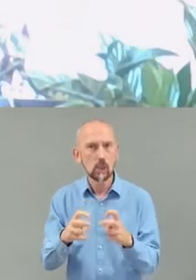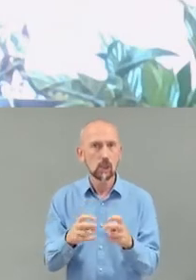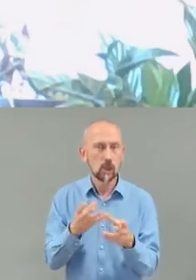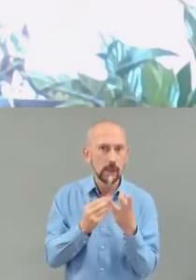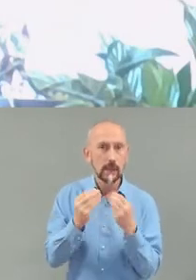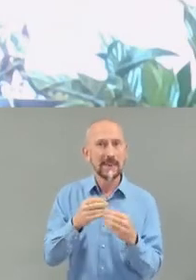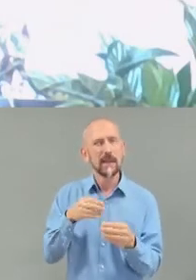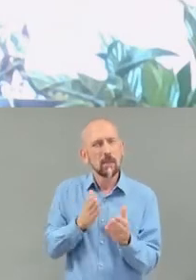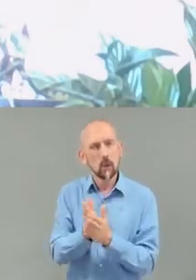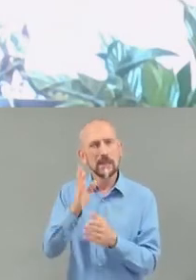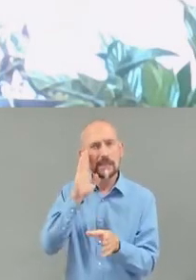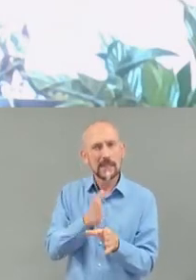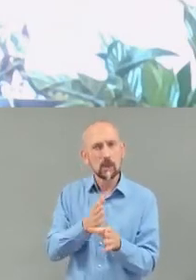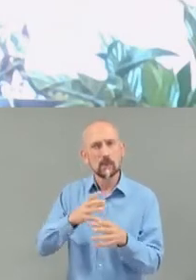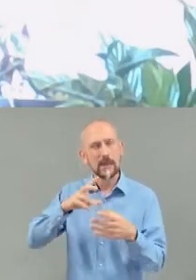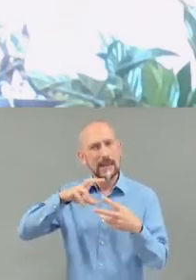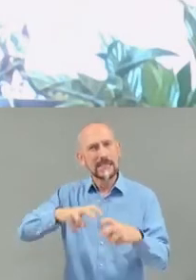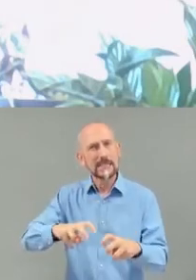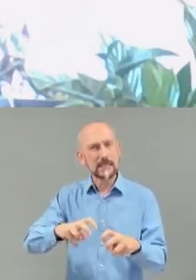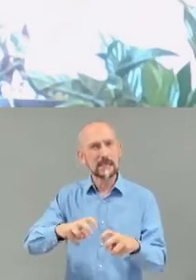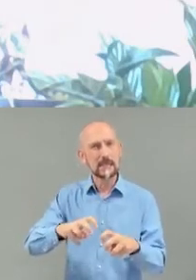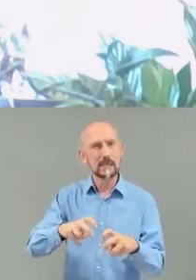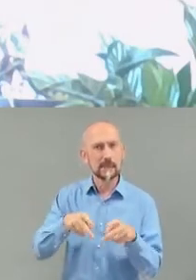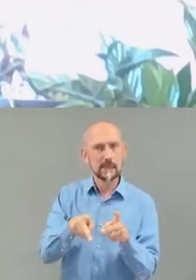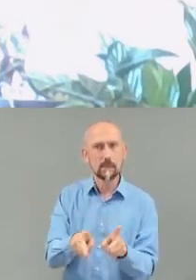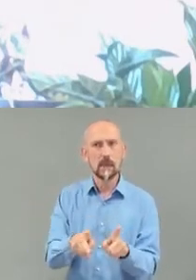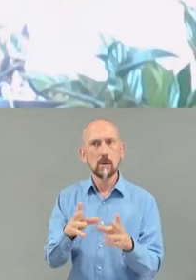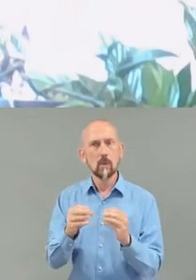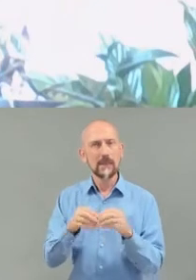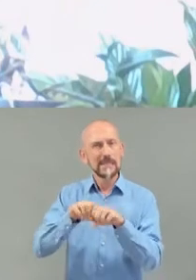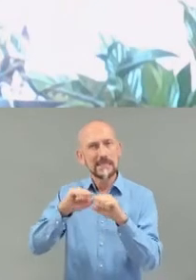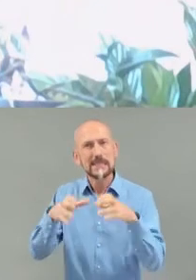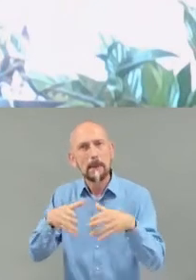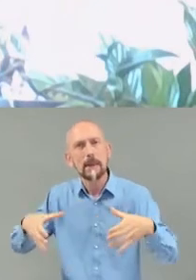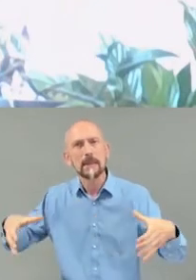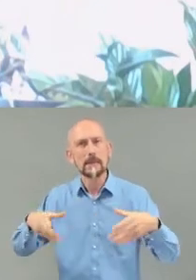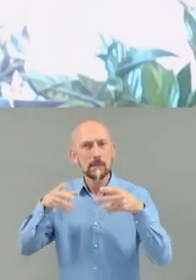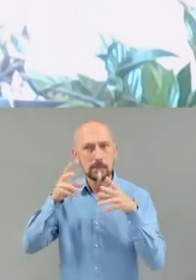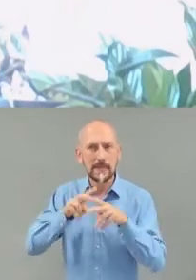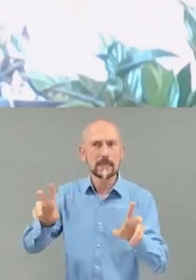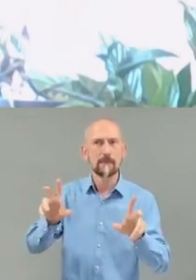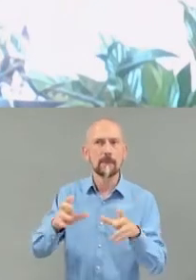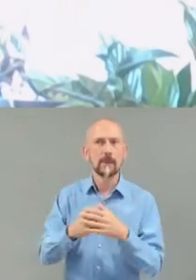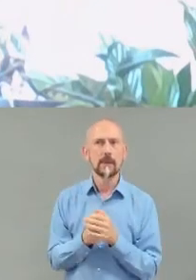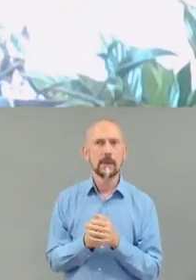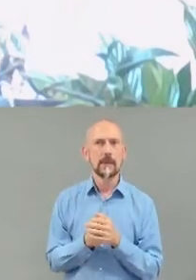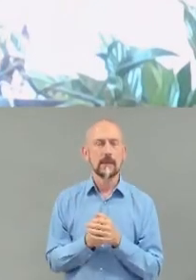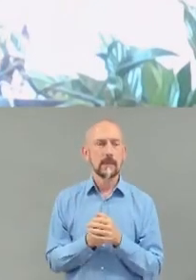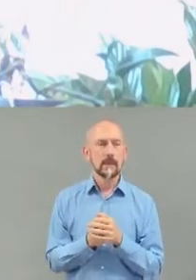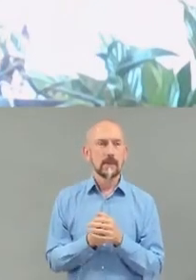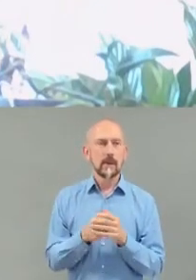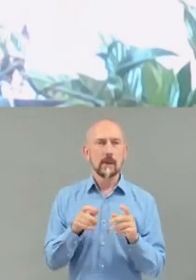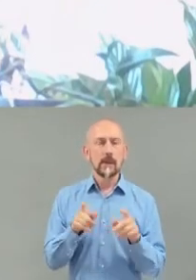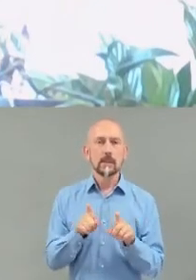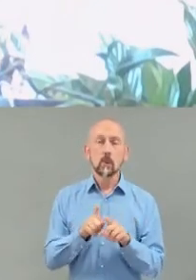with developmental, attachment and systemic perspectives. The length of training and